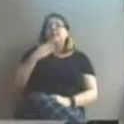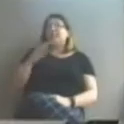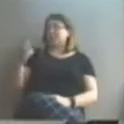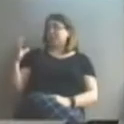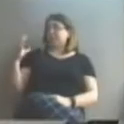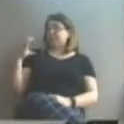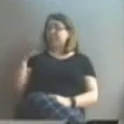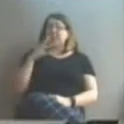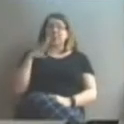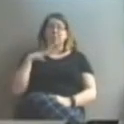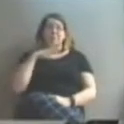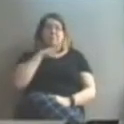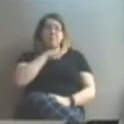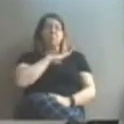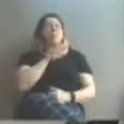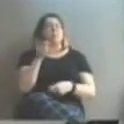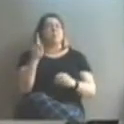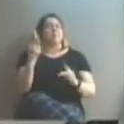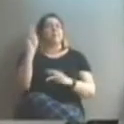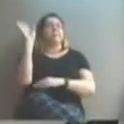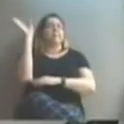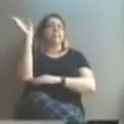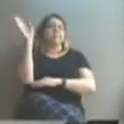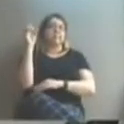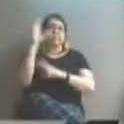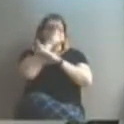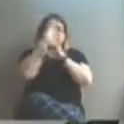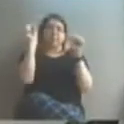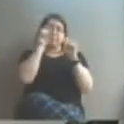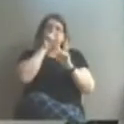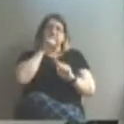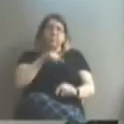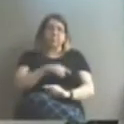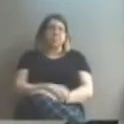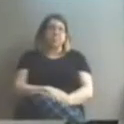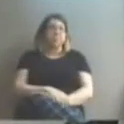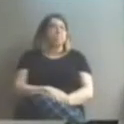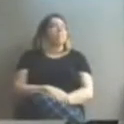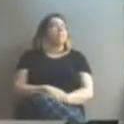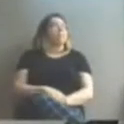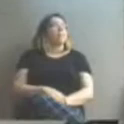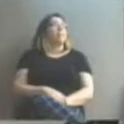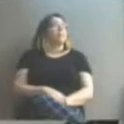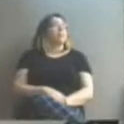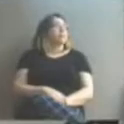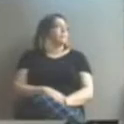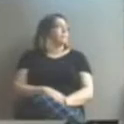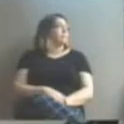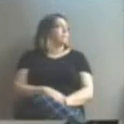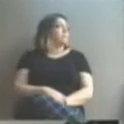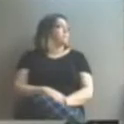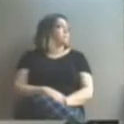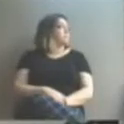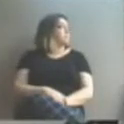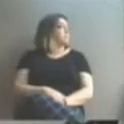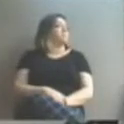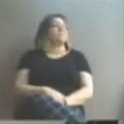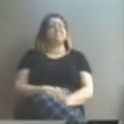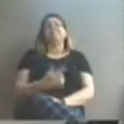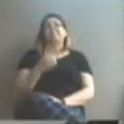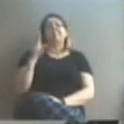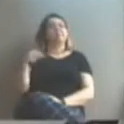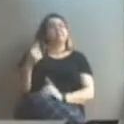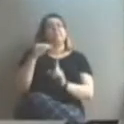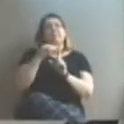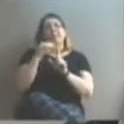and members of the board, and the opportunity to present the superintendent's report. I will just remind